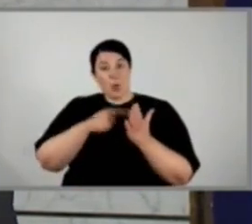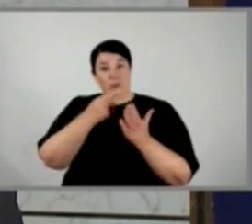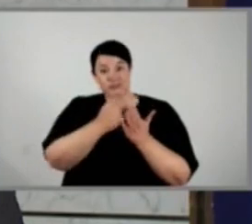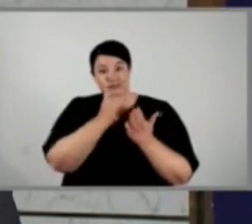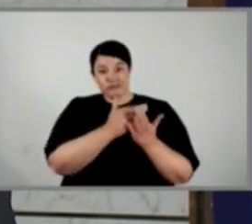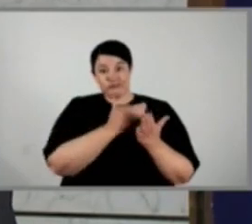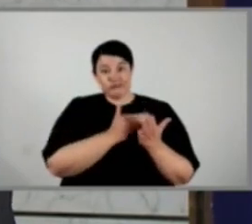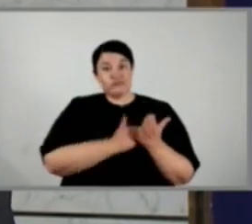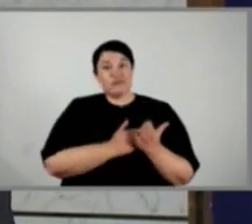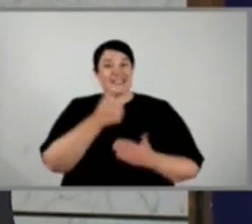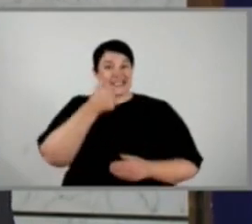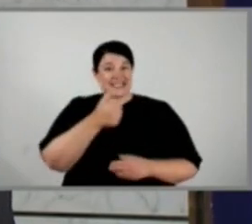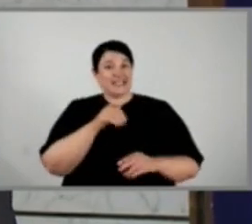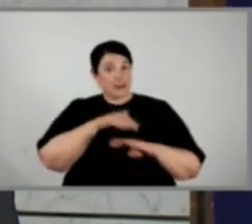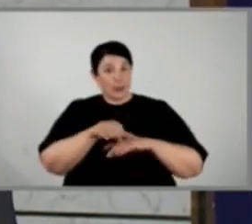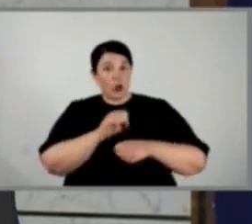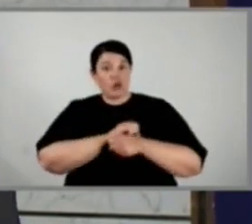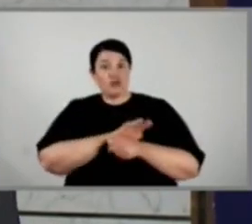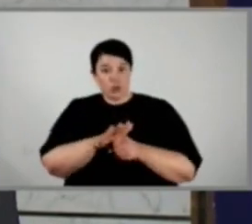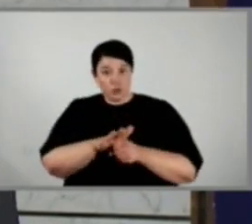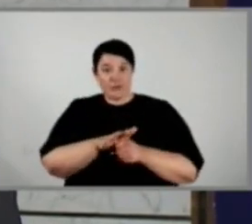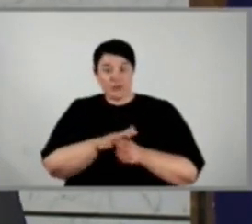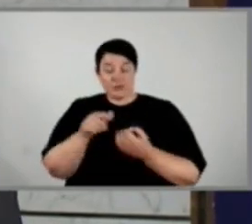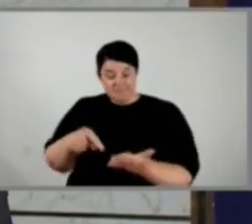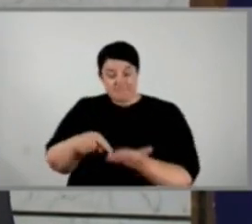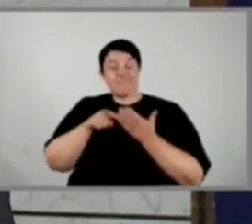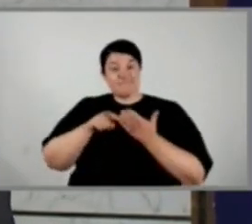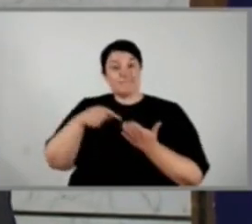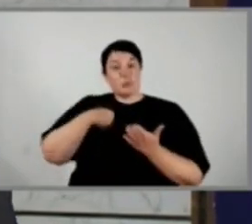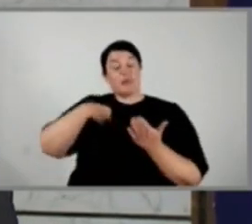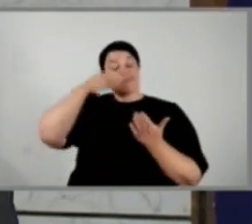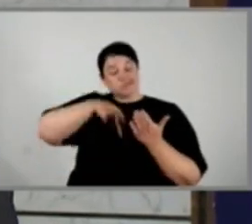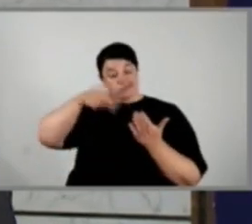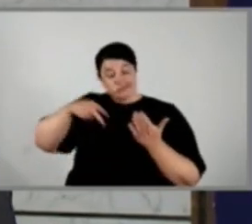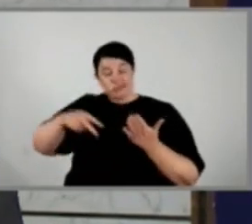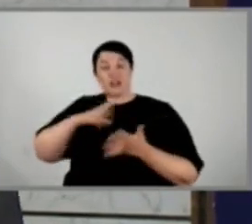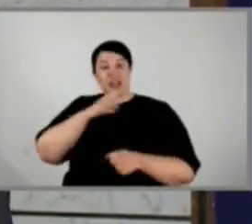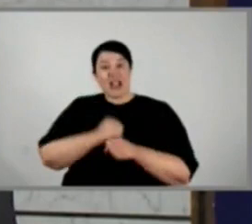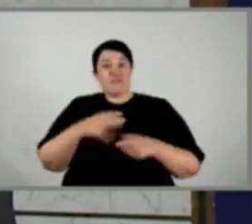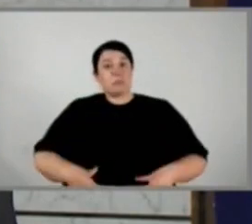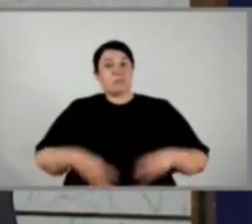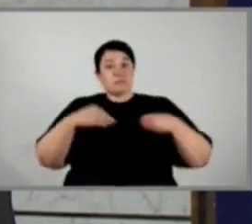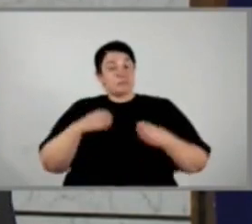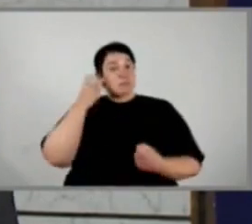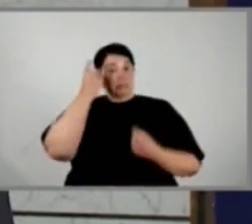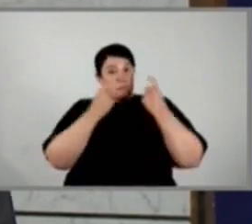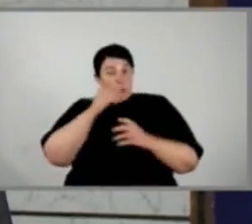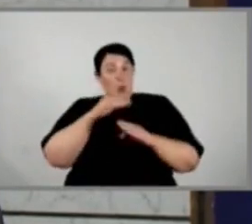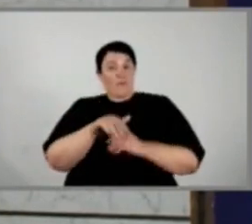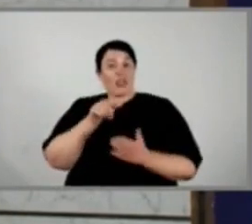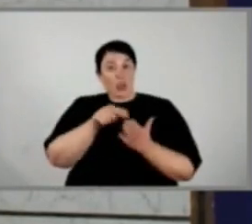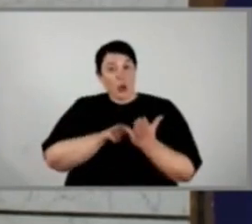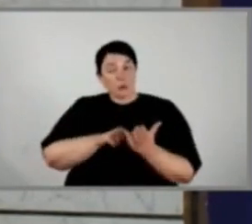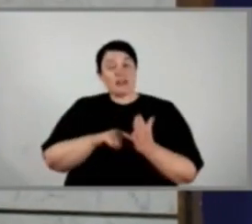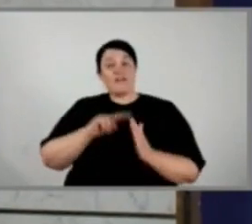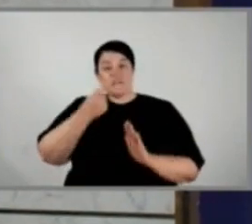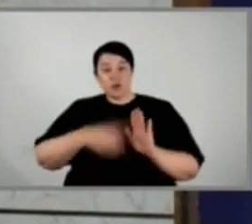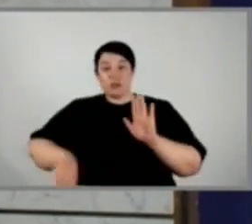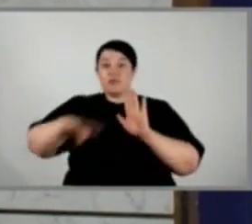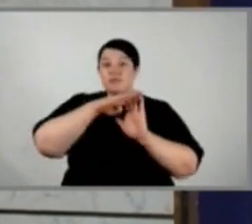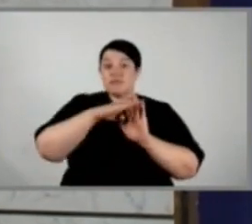there were 6 about COVID, and the government is taking those on board. What the first recommendation was